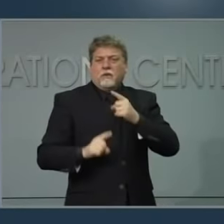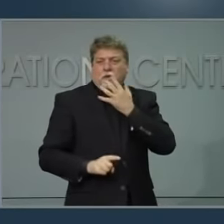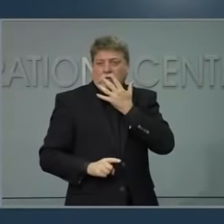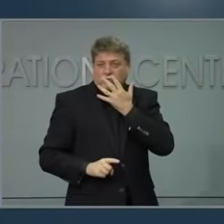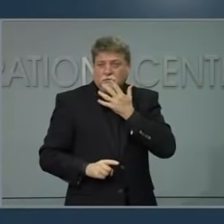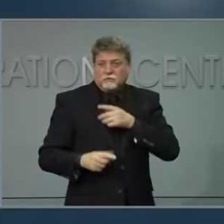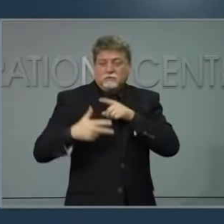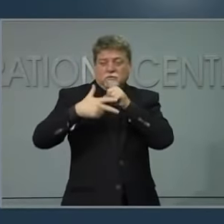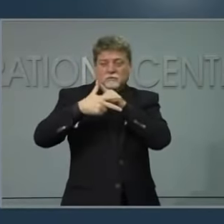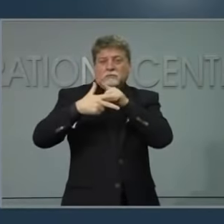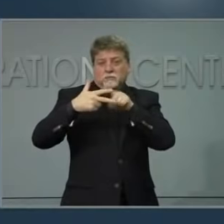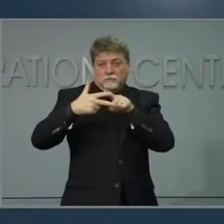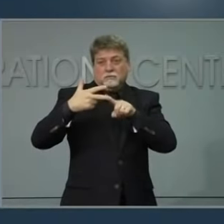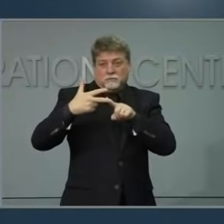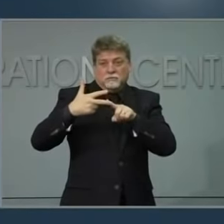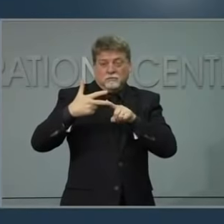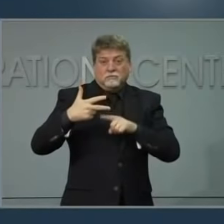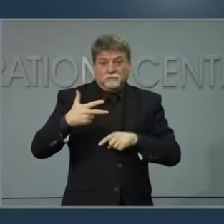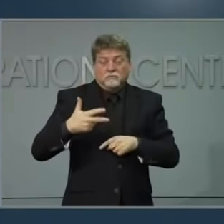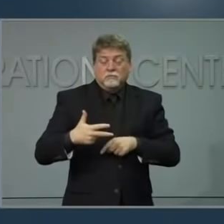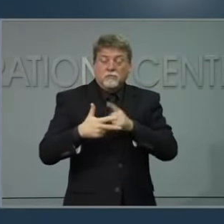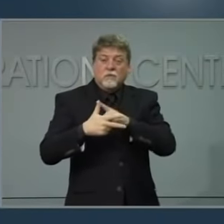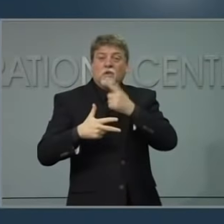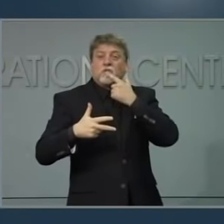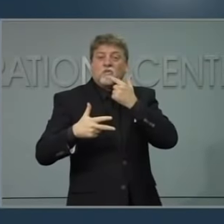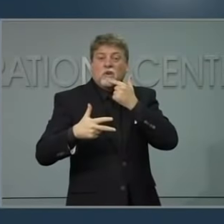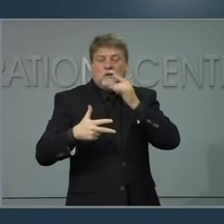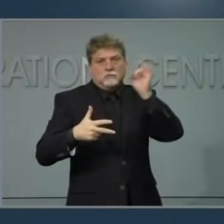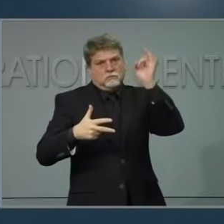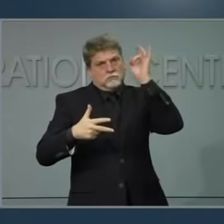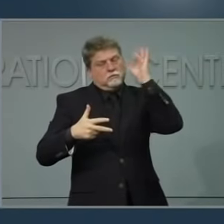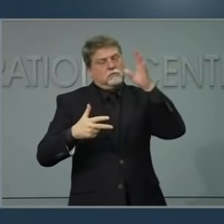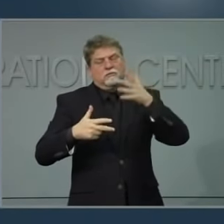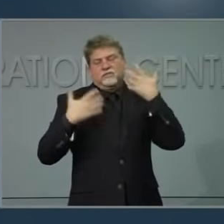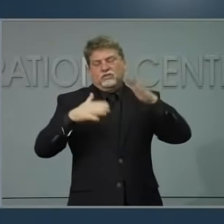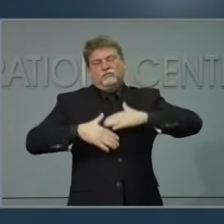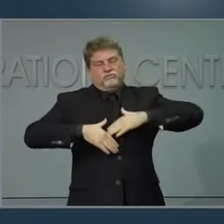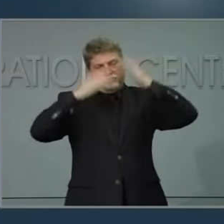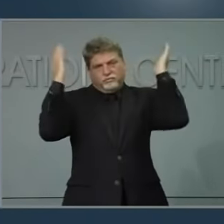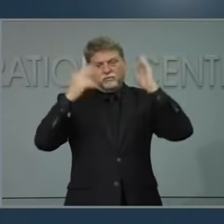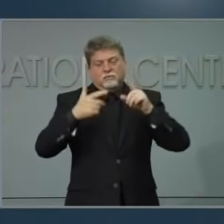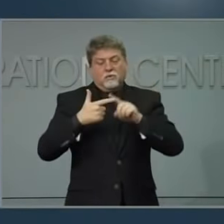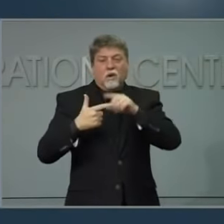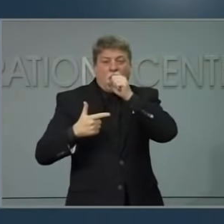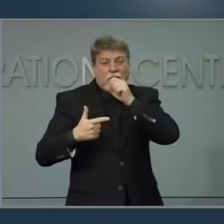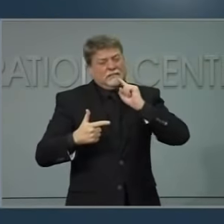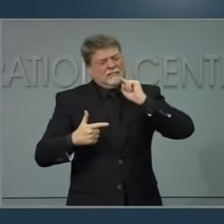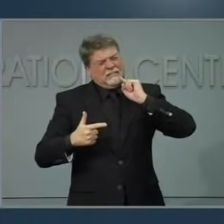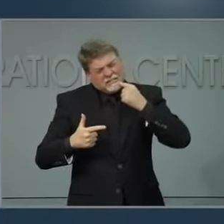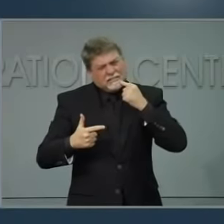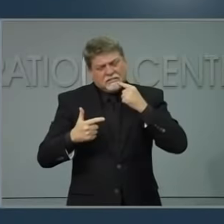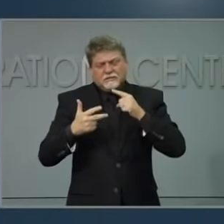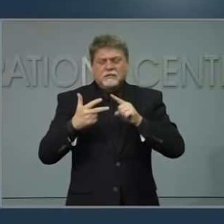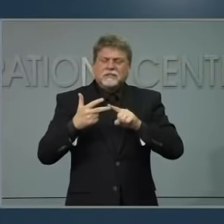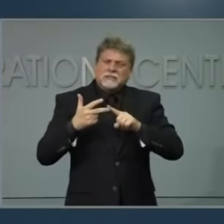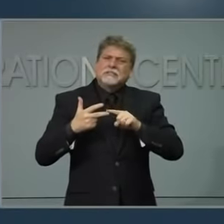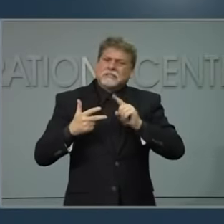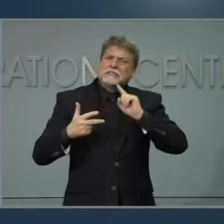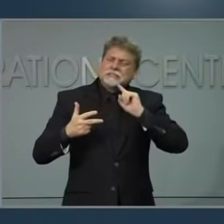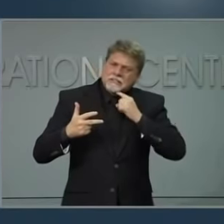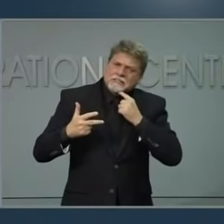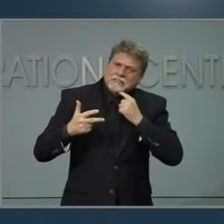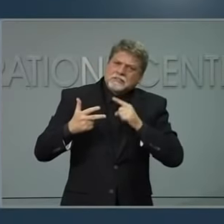spread and healthcare impact. Red represents critical, orange, substantial, yellow,